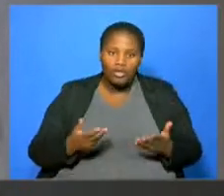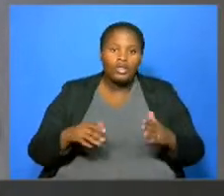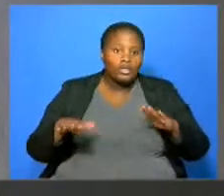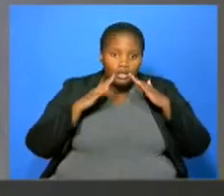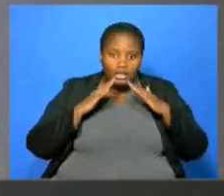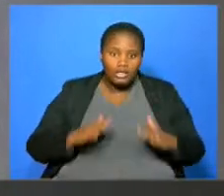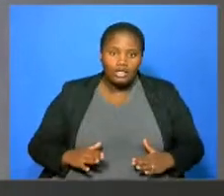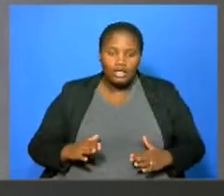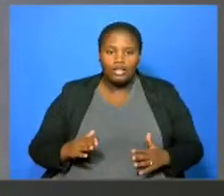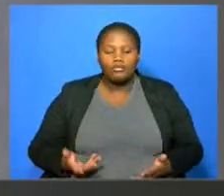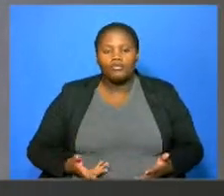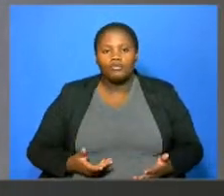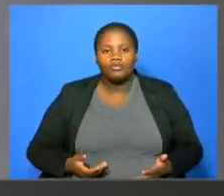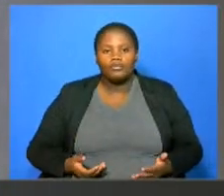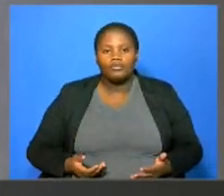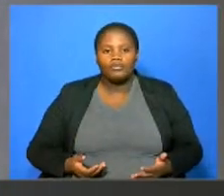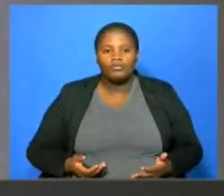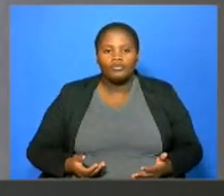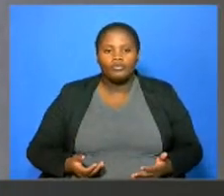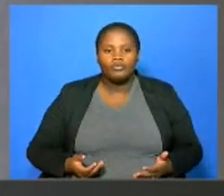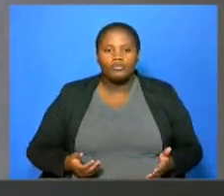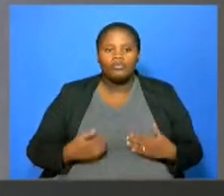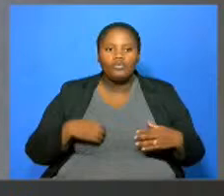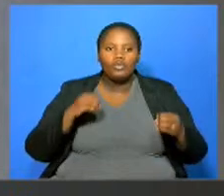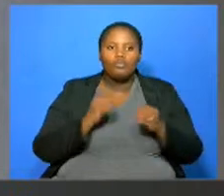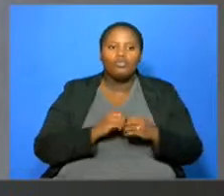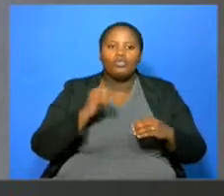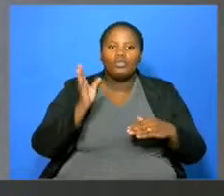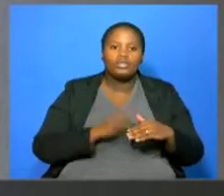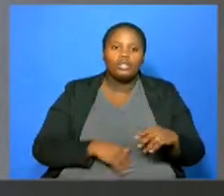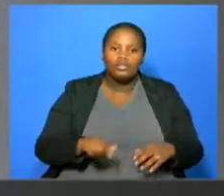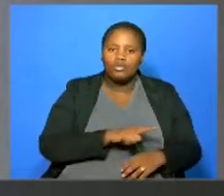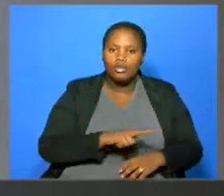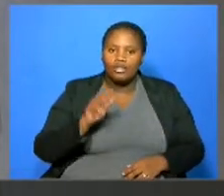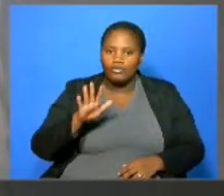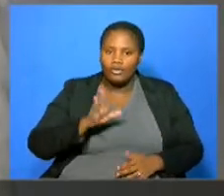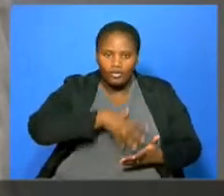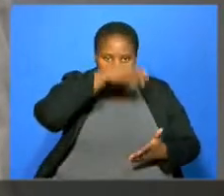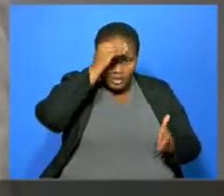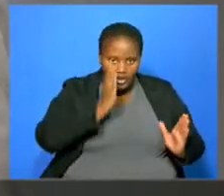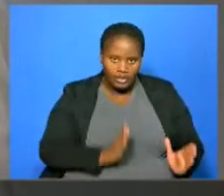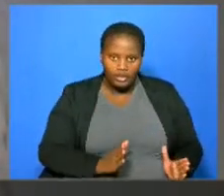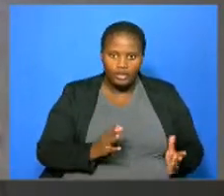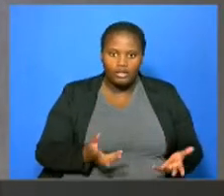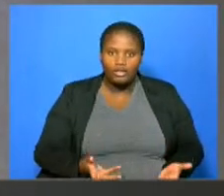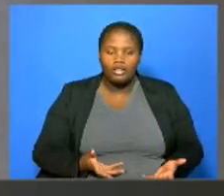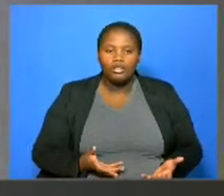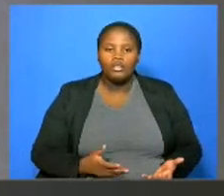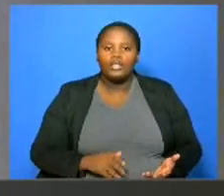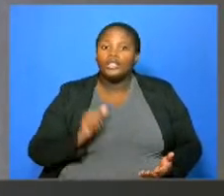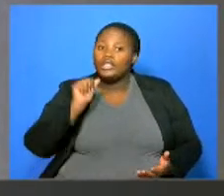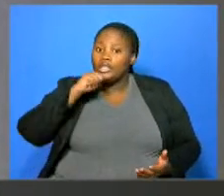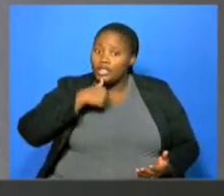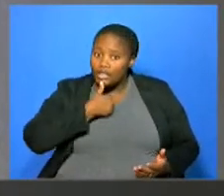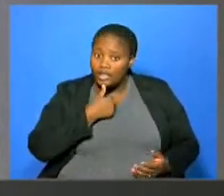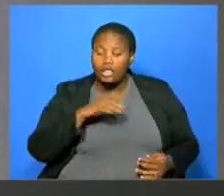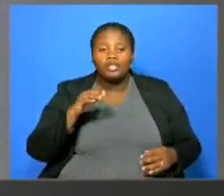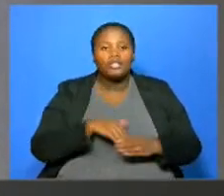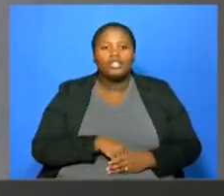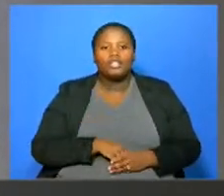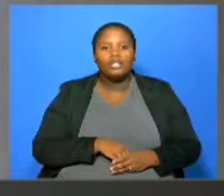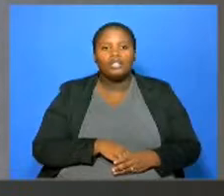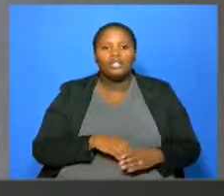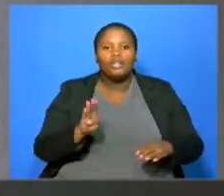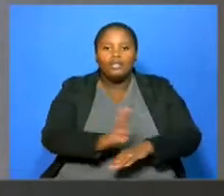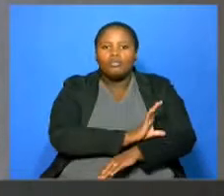today, we have more than 25 learners who are seriously involved in